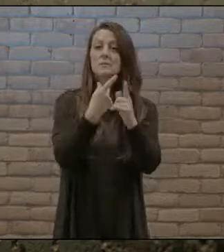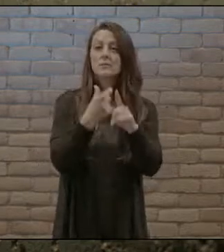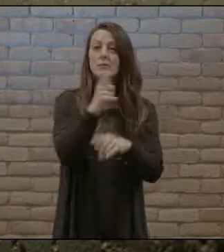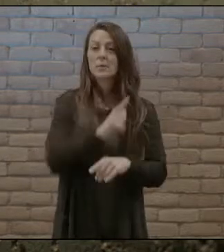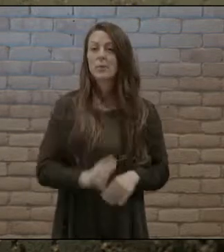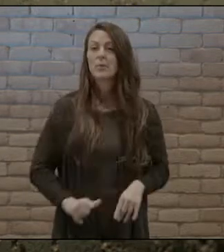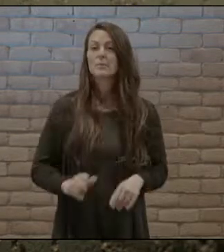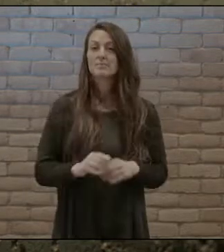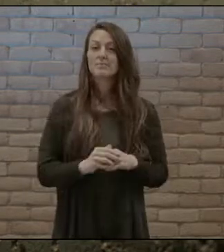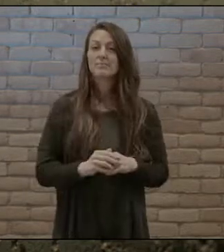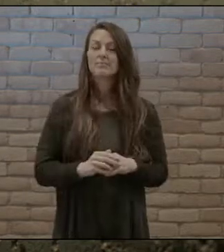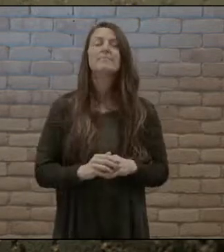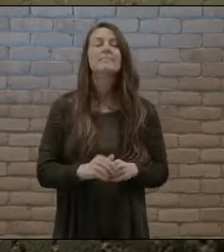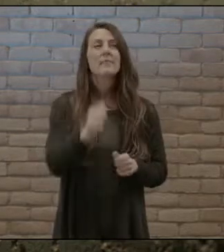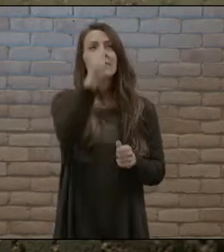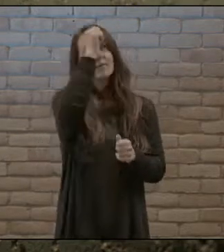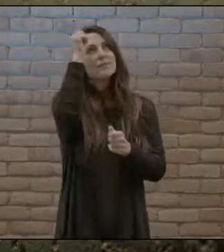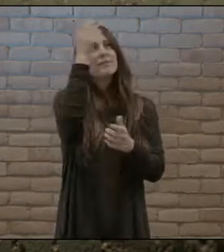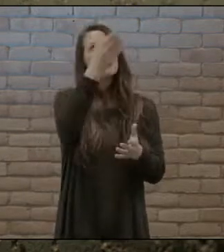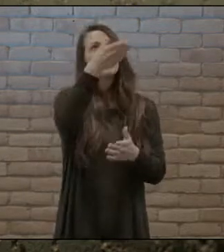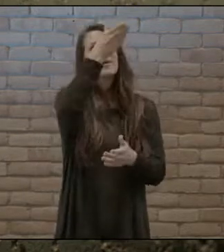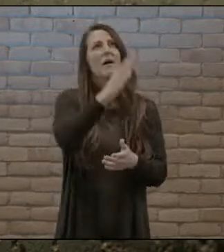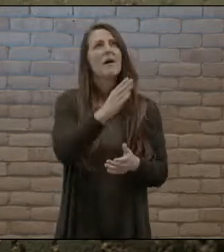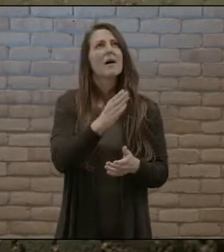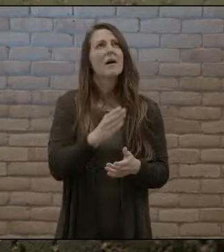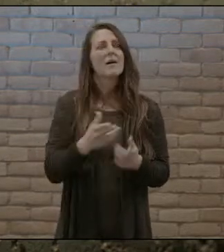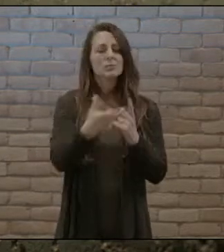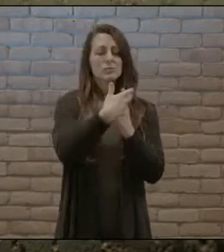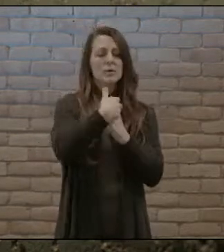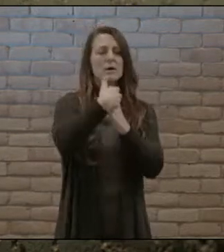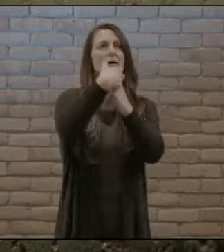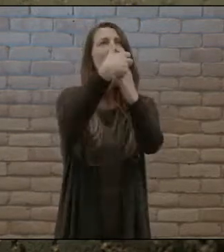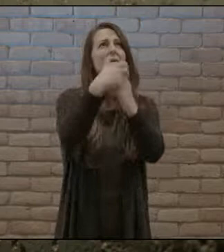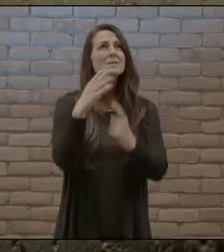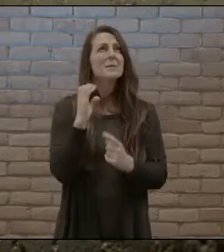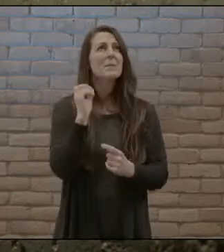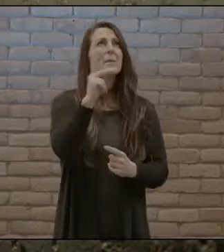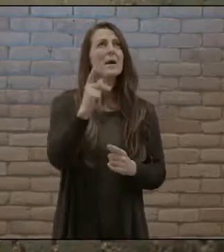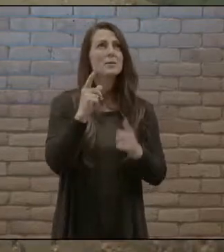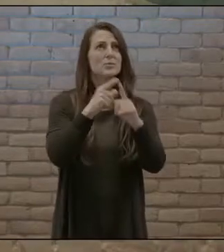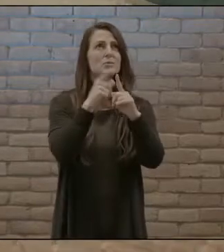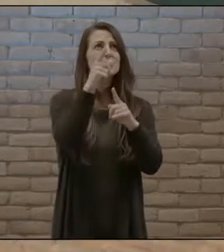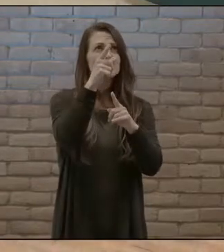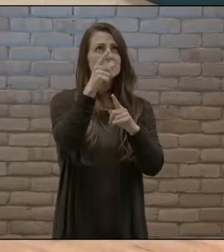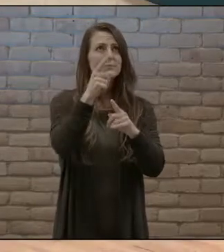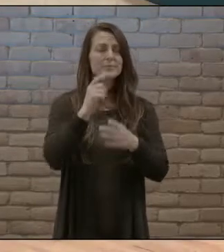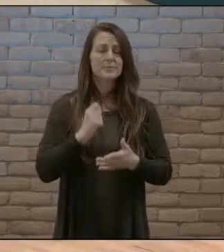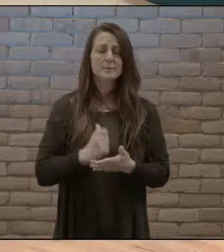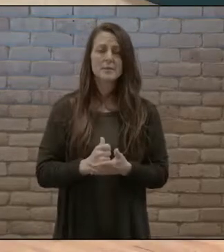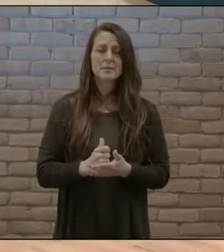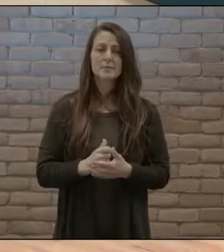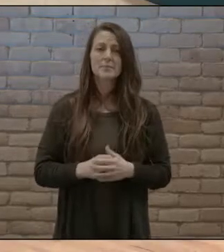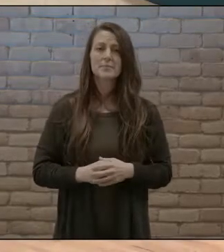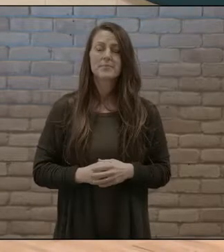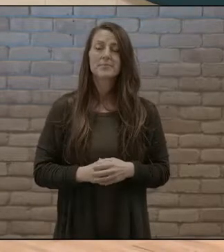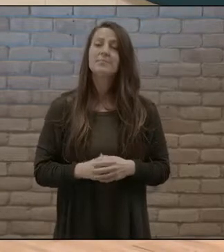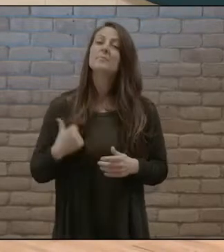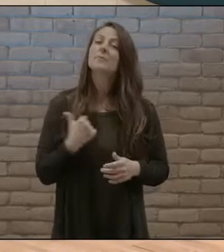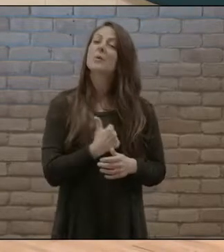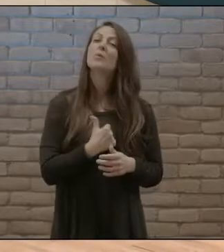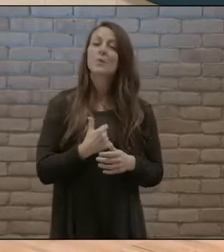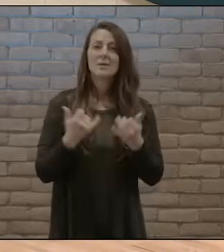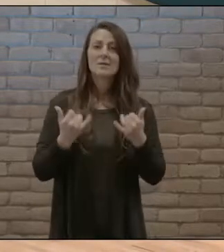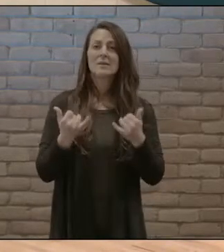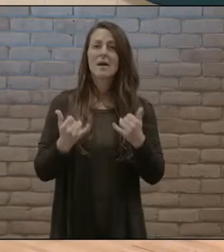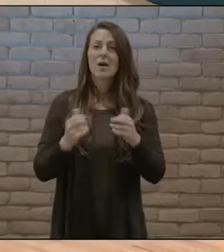Lord. Father, draw us back to you. Amen. As we enter into a